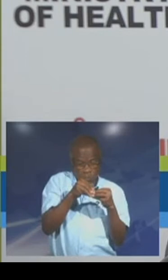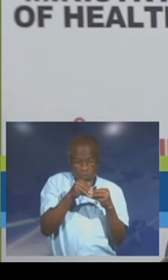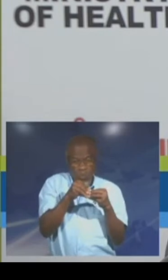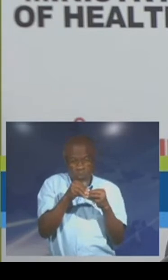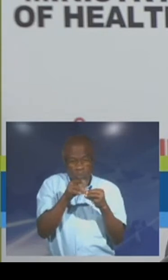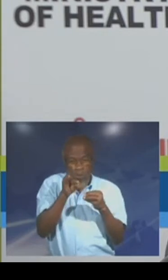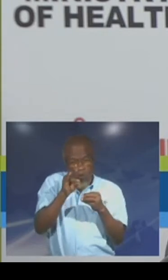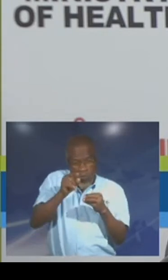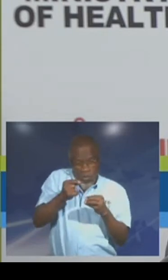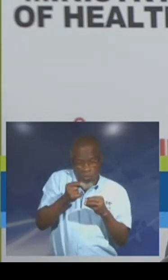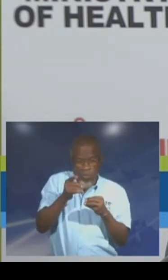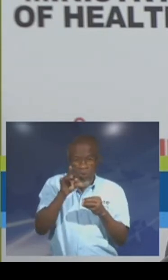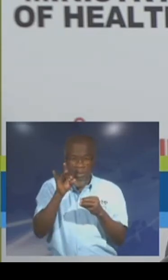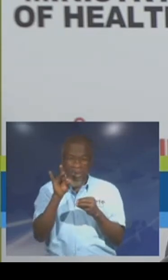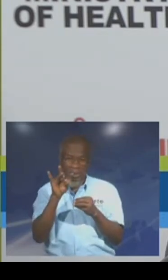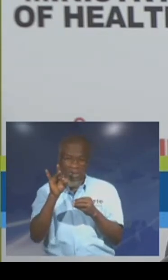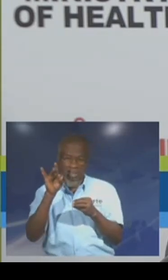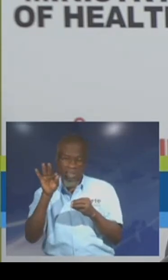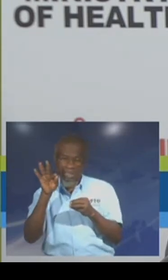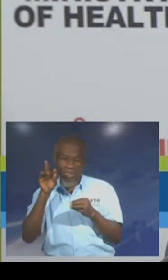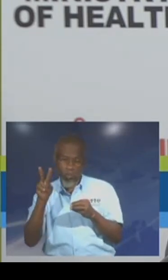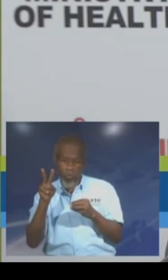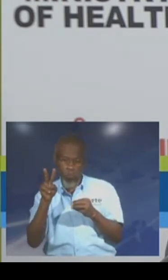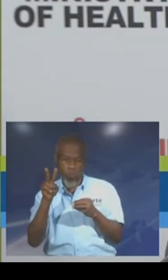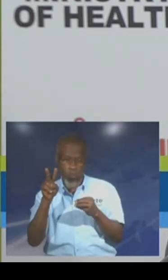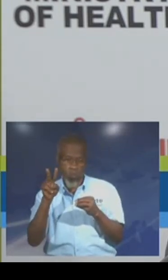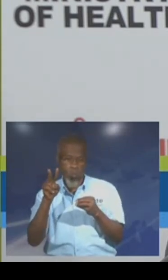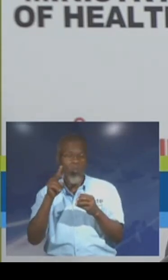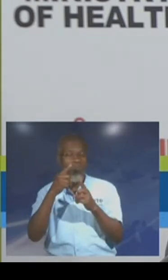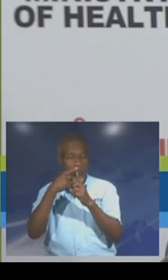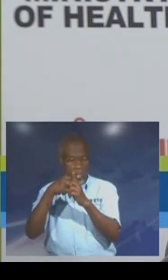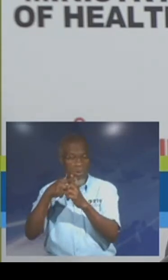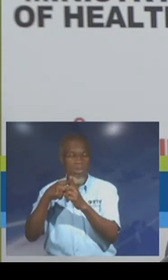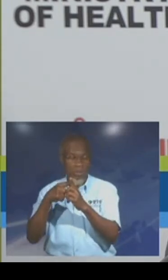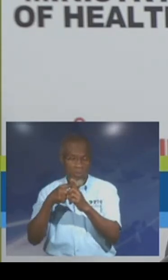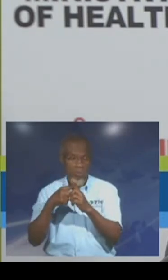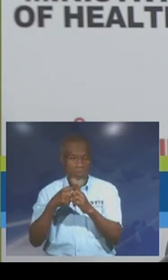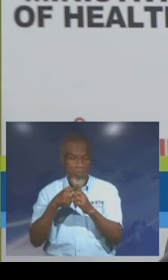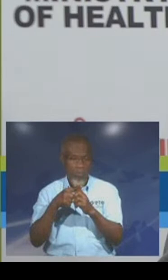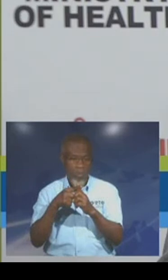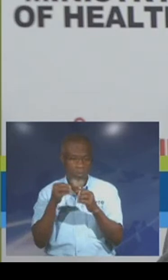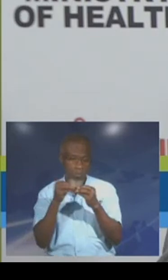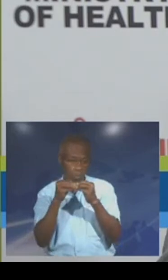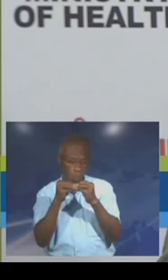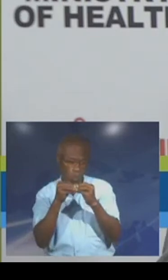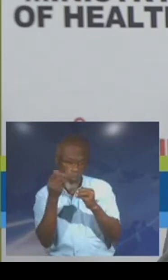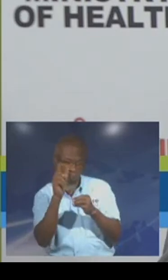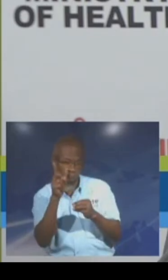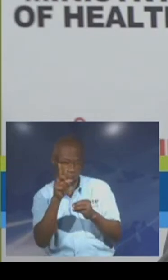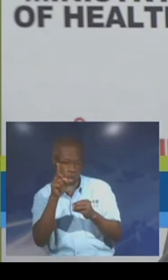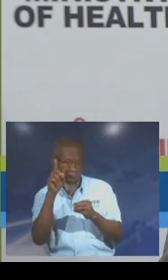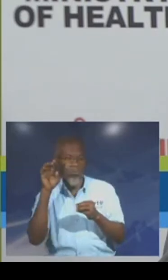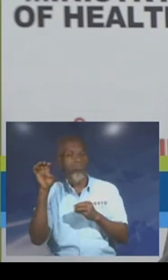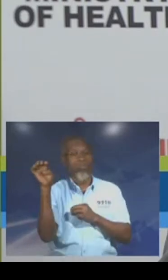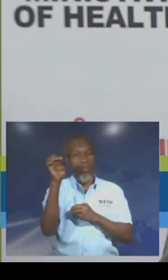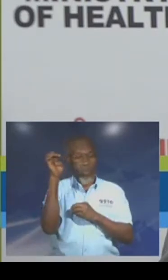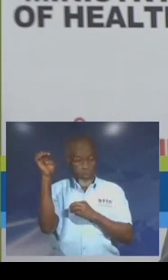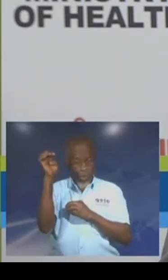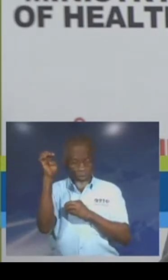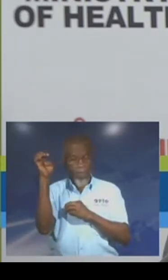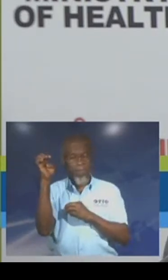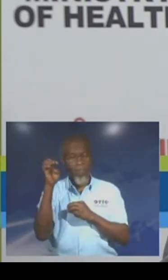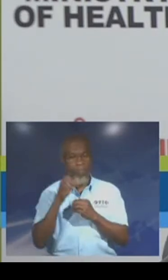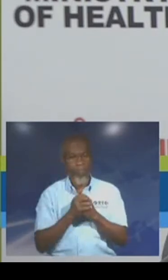7,892 confirmed cases, the vast majority of which are in Europe. In the Trinidad and